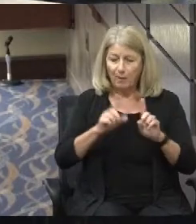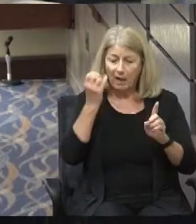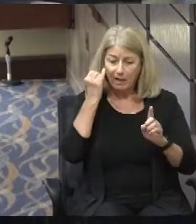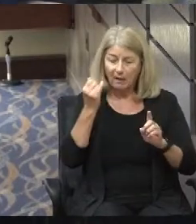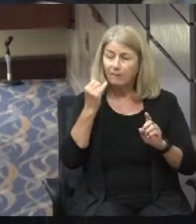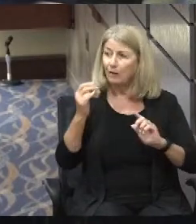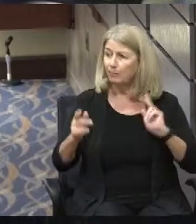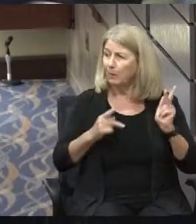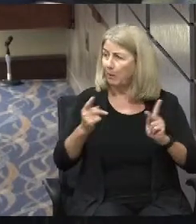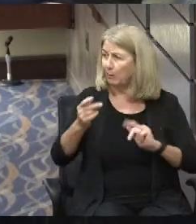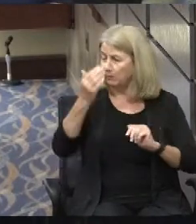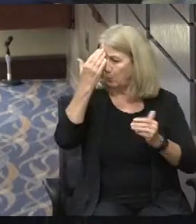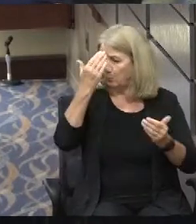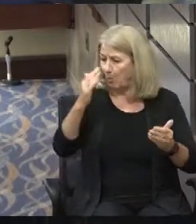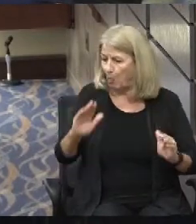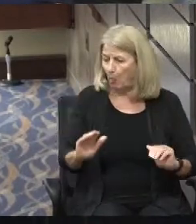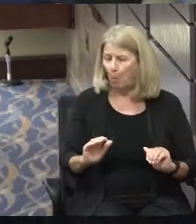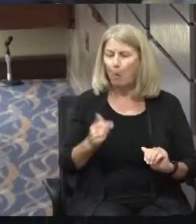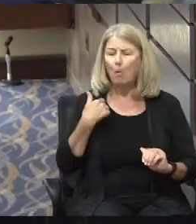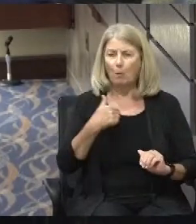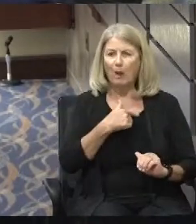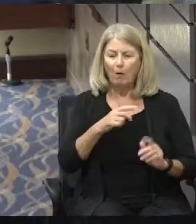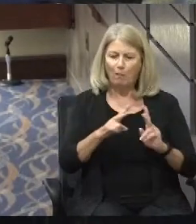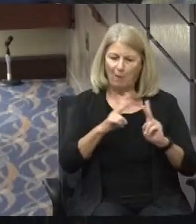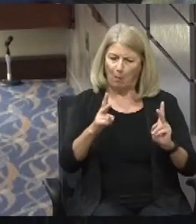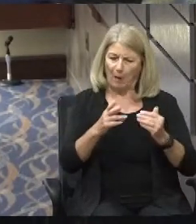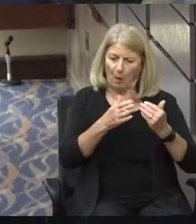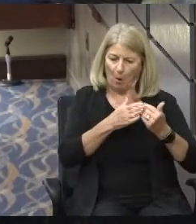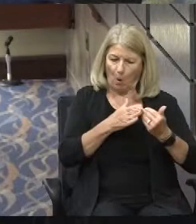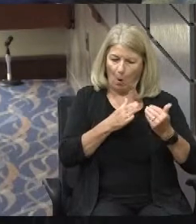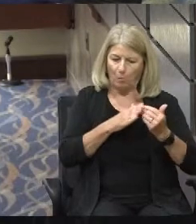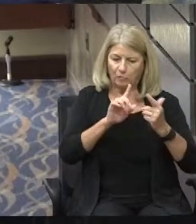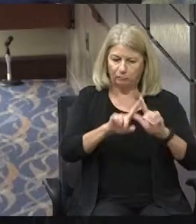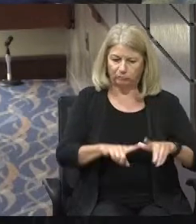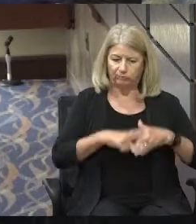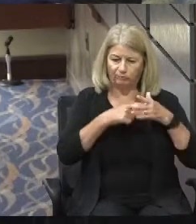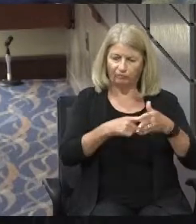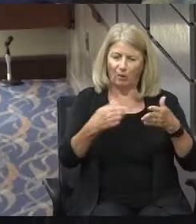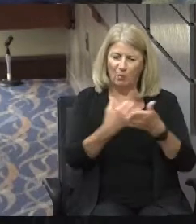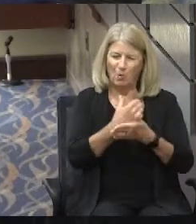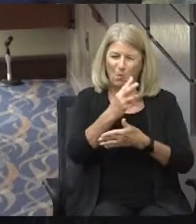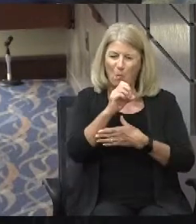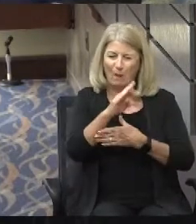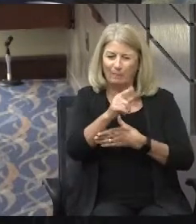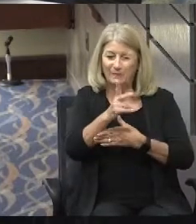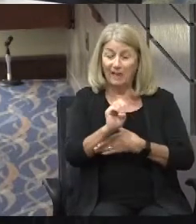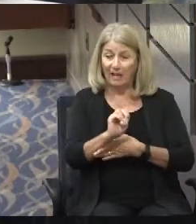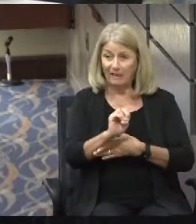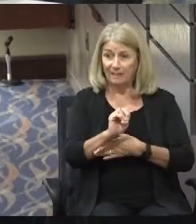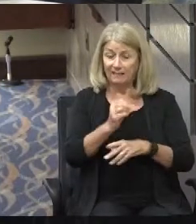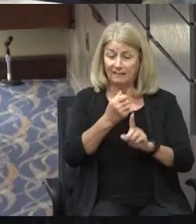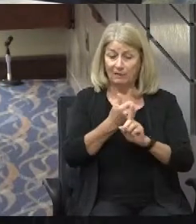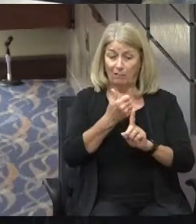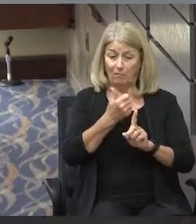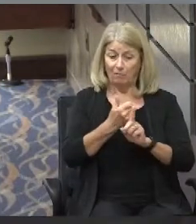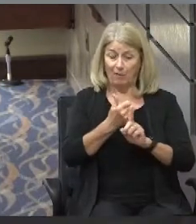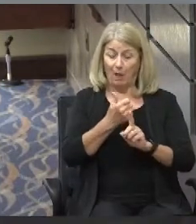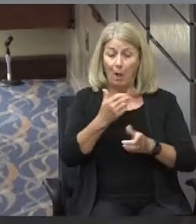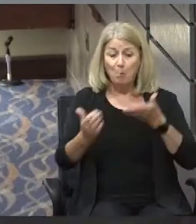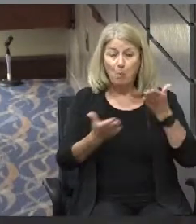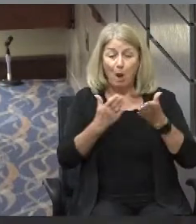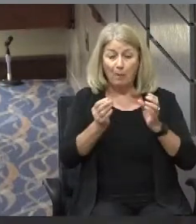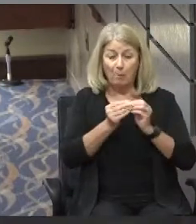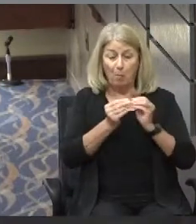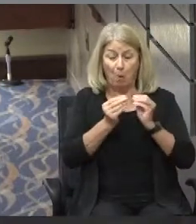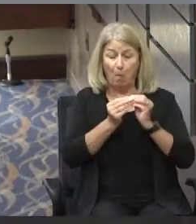not aware, we are very close to launching a new website, which probably more than anything